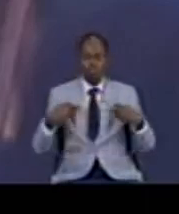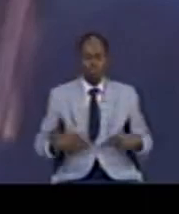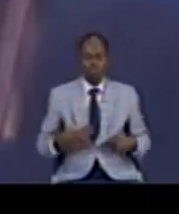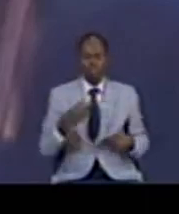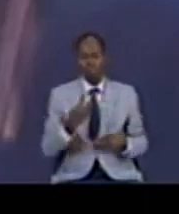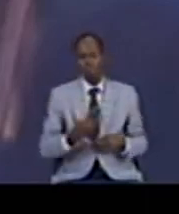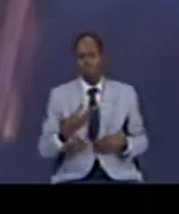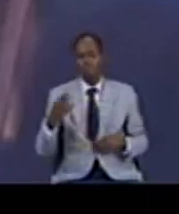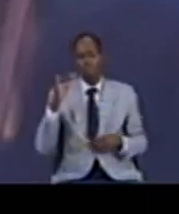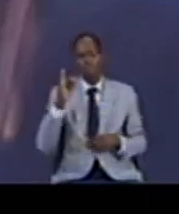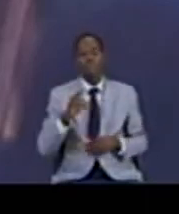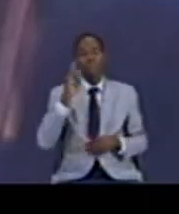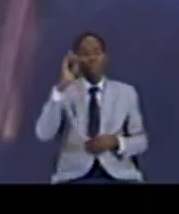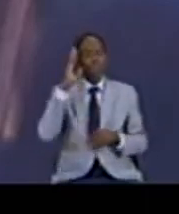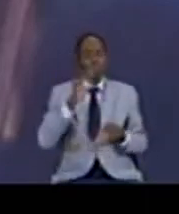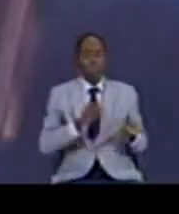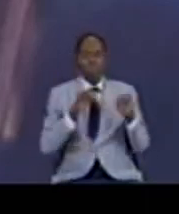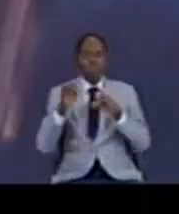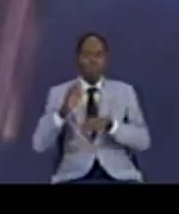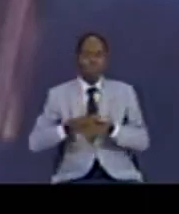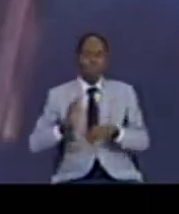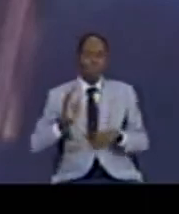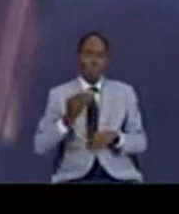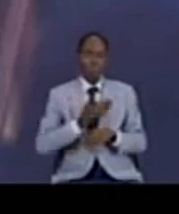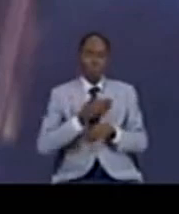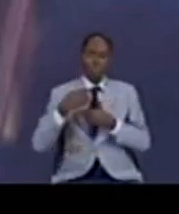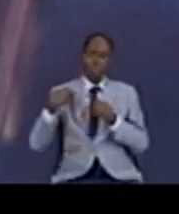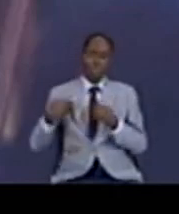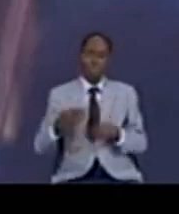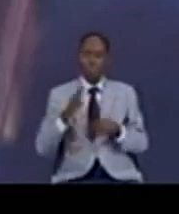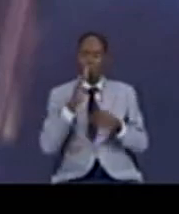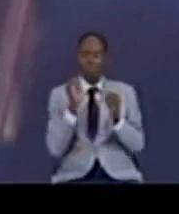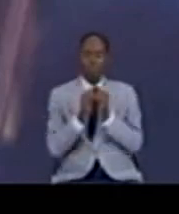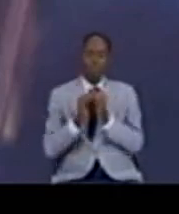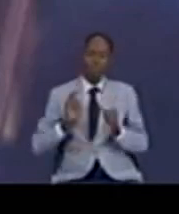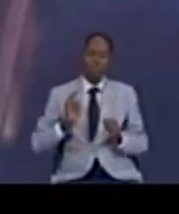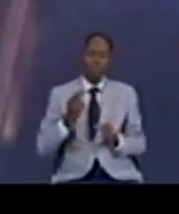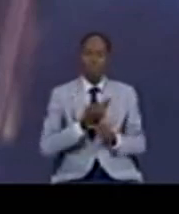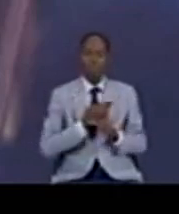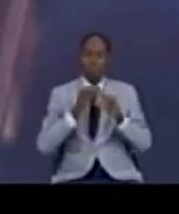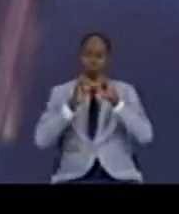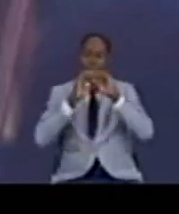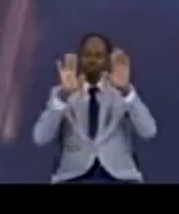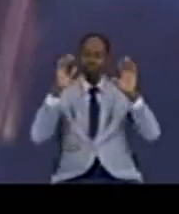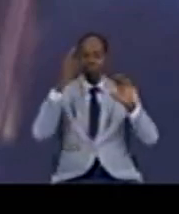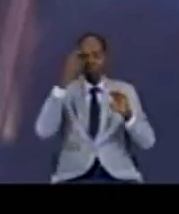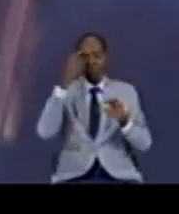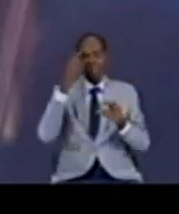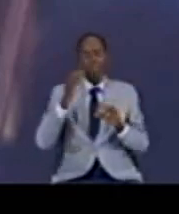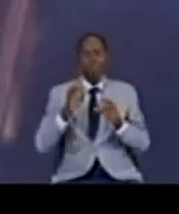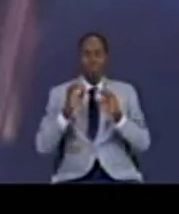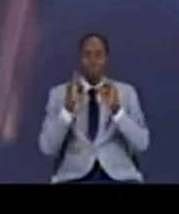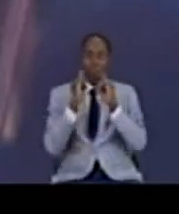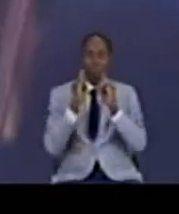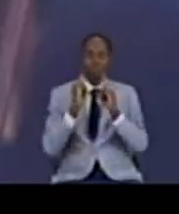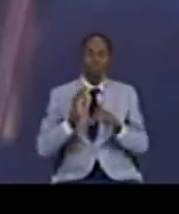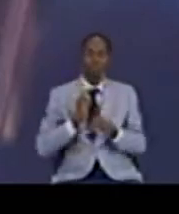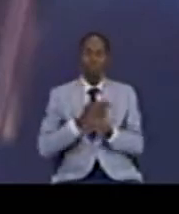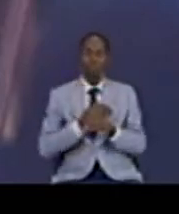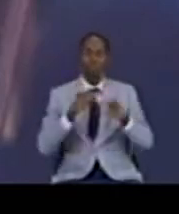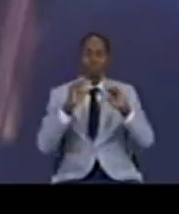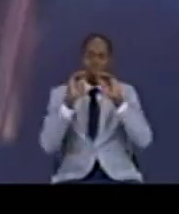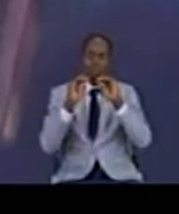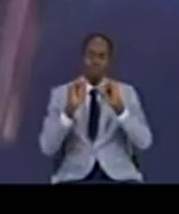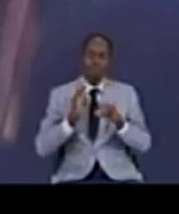materially. You will impress upon our hearts. Be with us, enlighten us, instruct us, teach